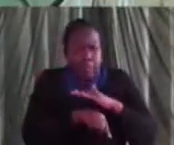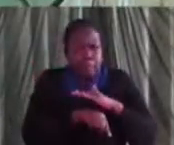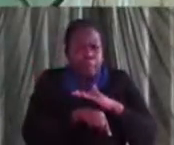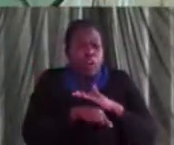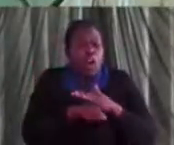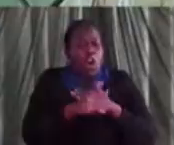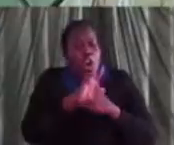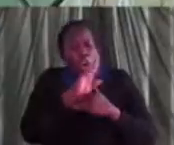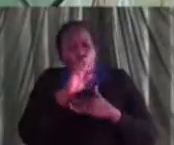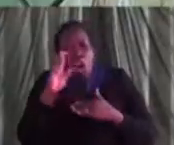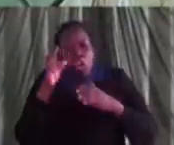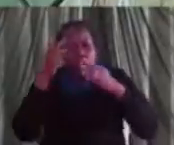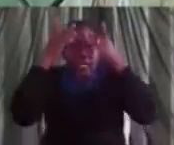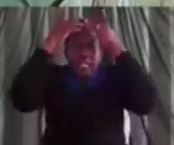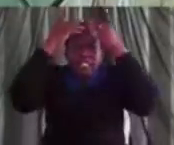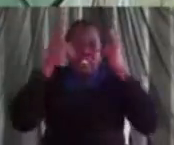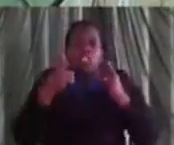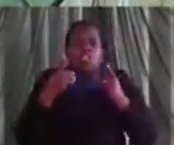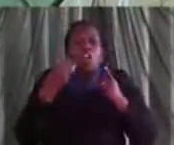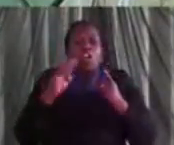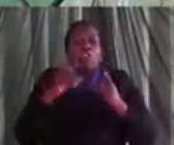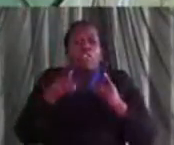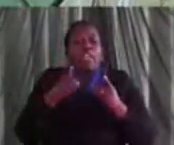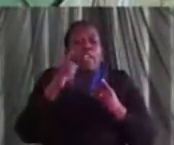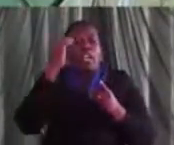decision of the tribunal,